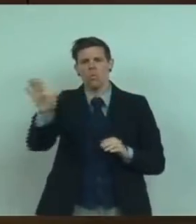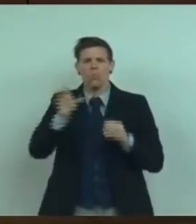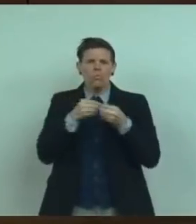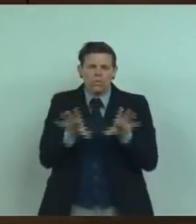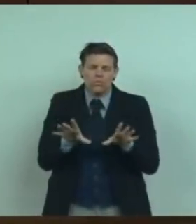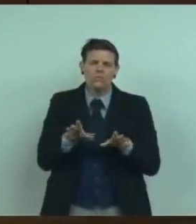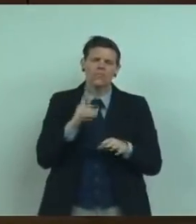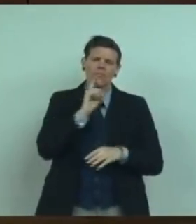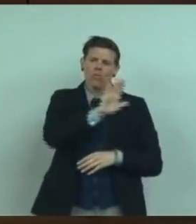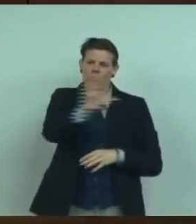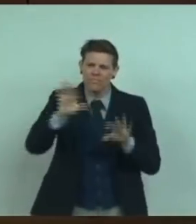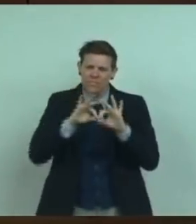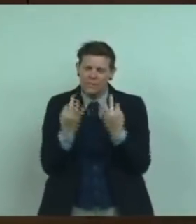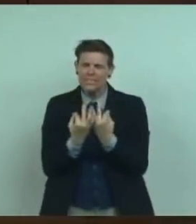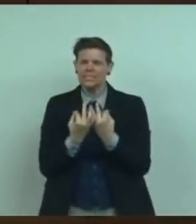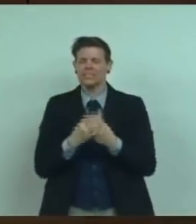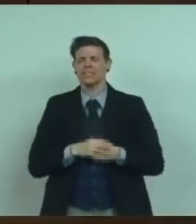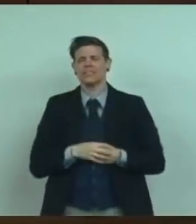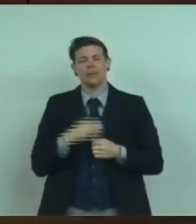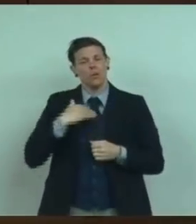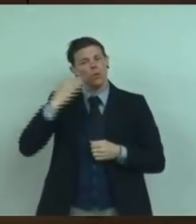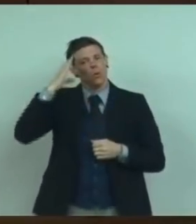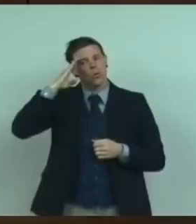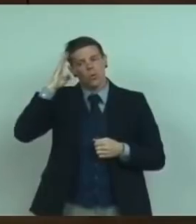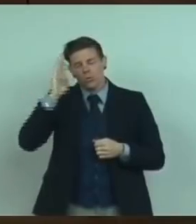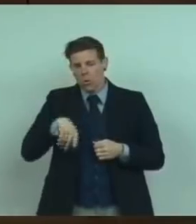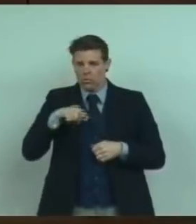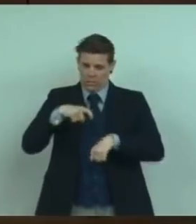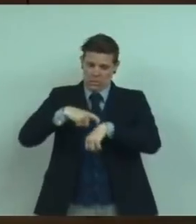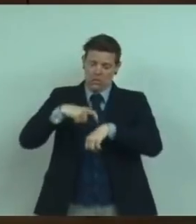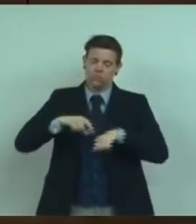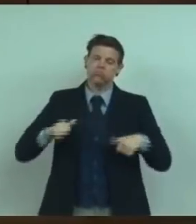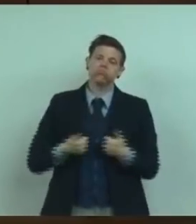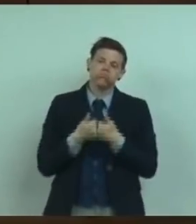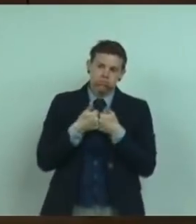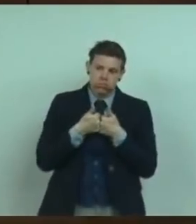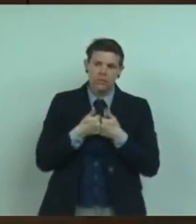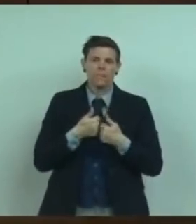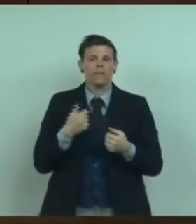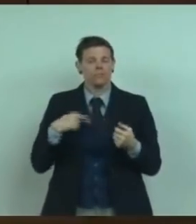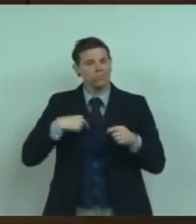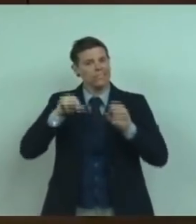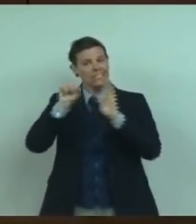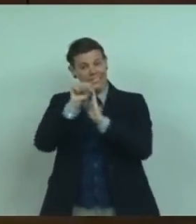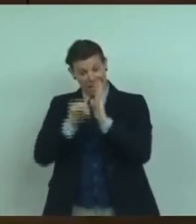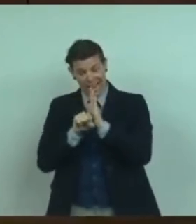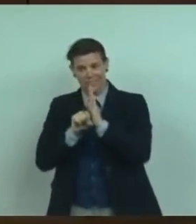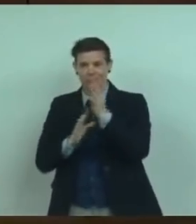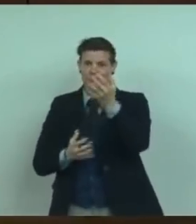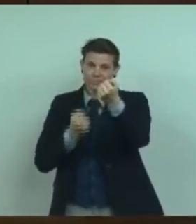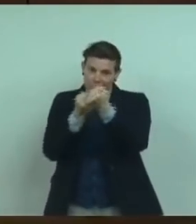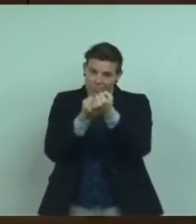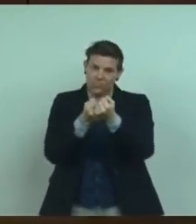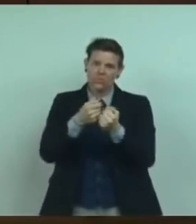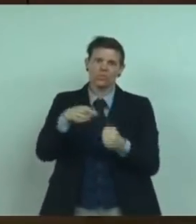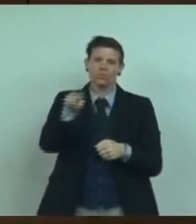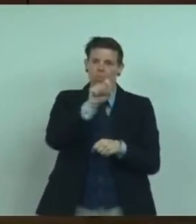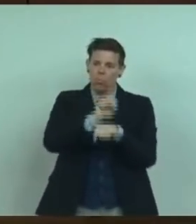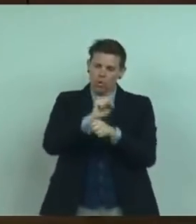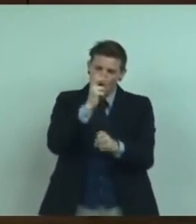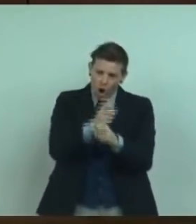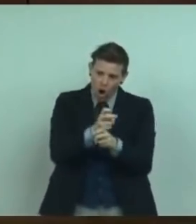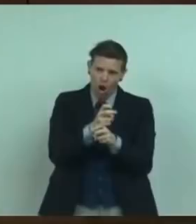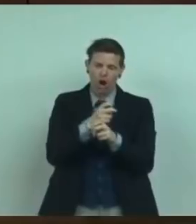this time is for you. Your state stands with you, and we're working hard to make sure that we minimize those risks for